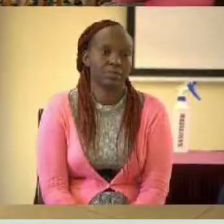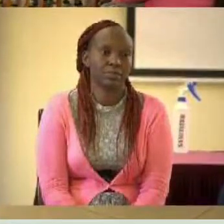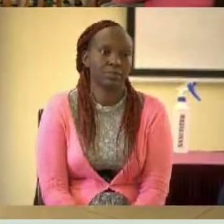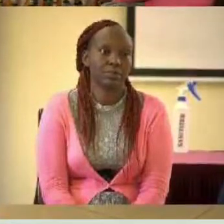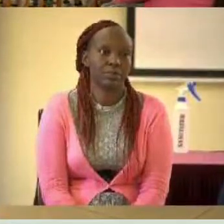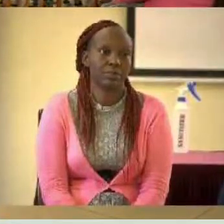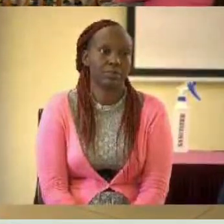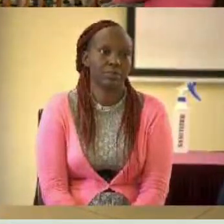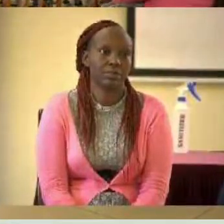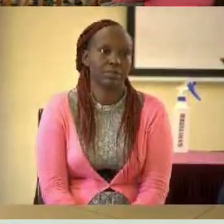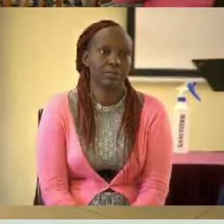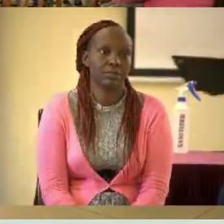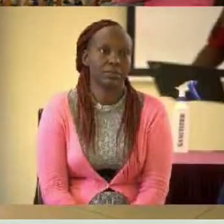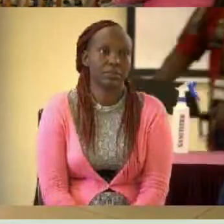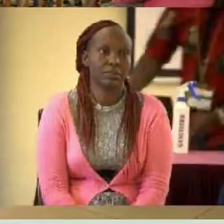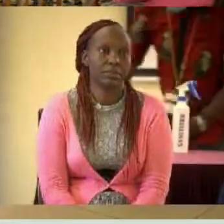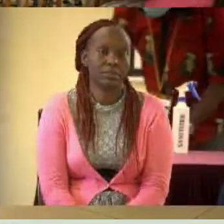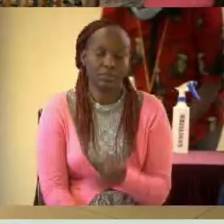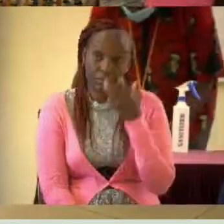Okay.